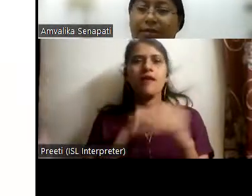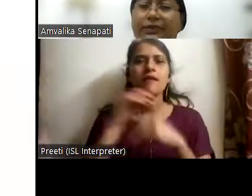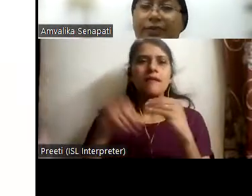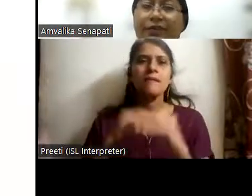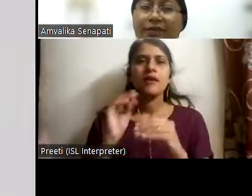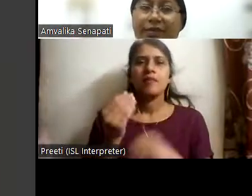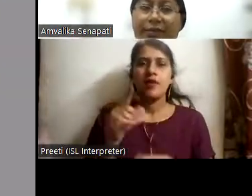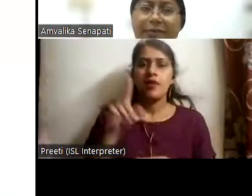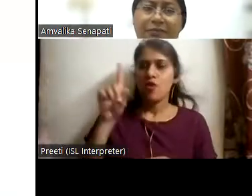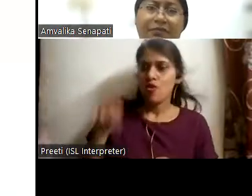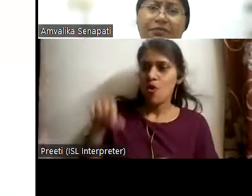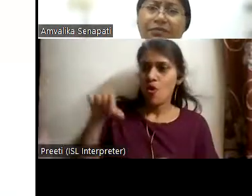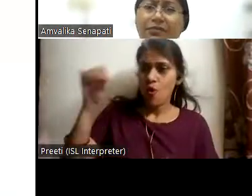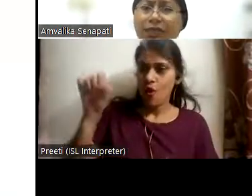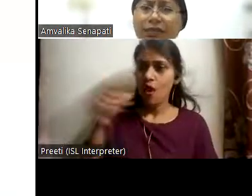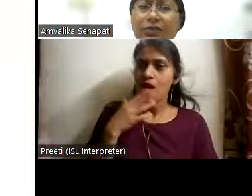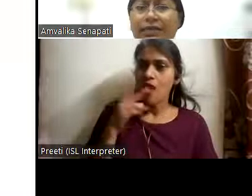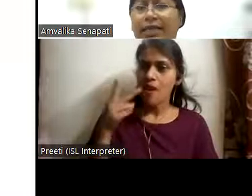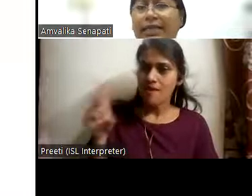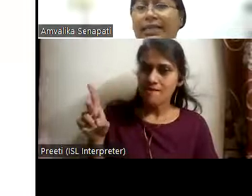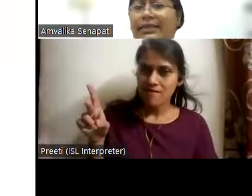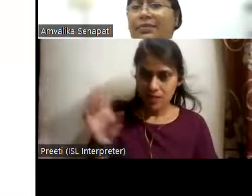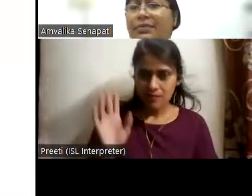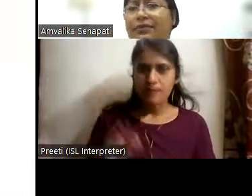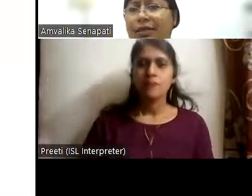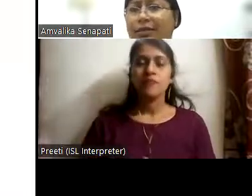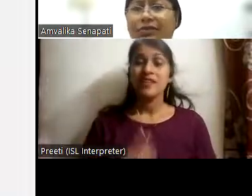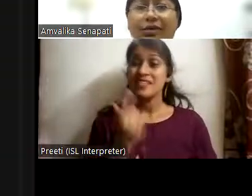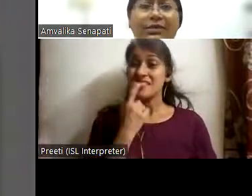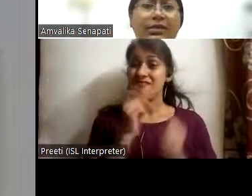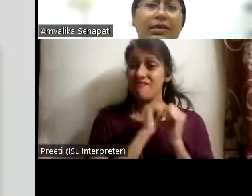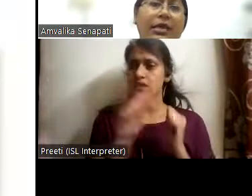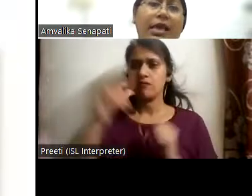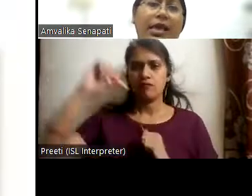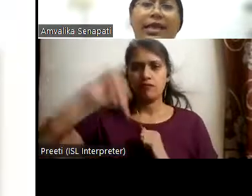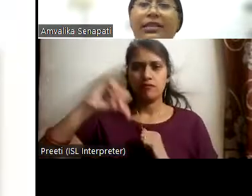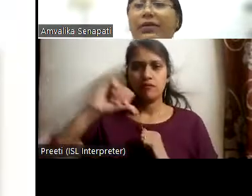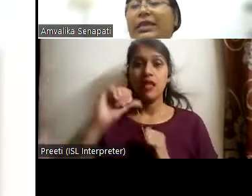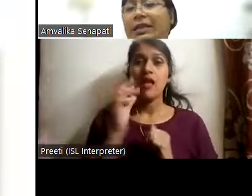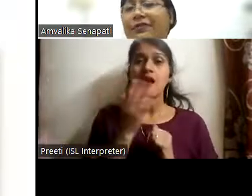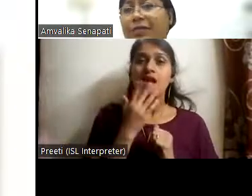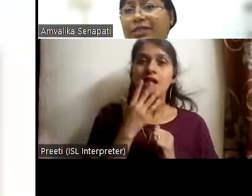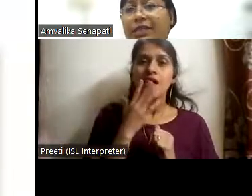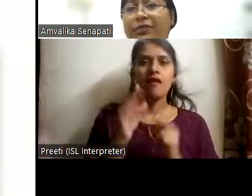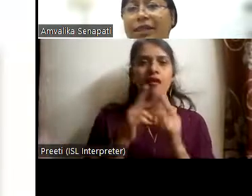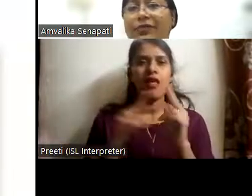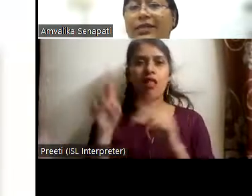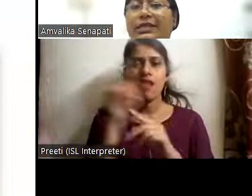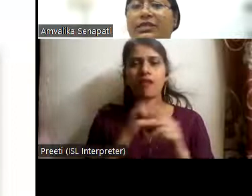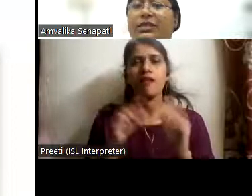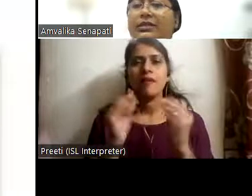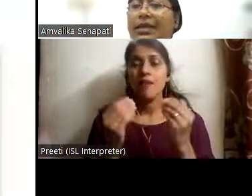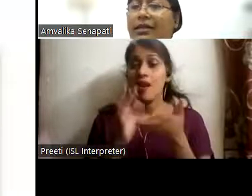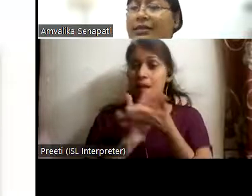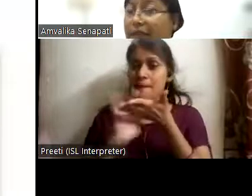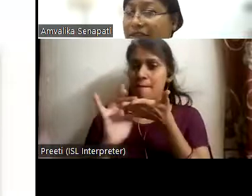washrooms, this is very critical. So this is again an example of color contrast. And they need information in Braille, whether it is